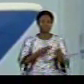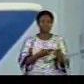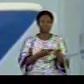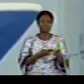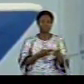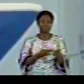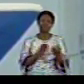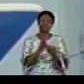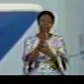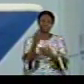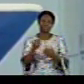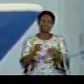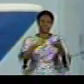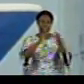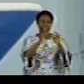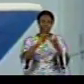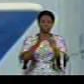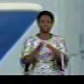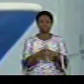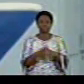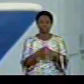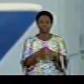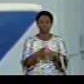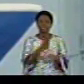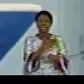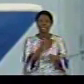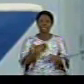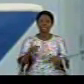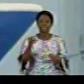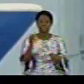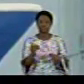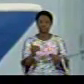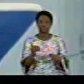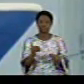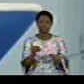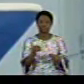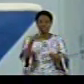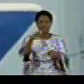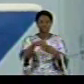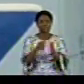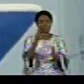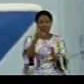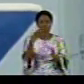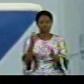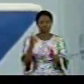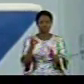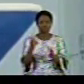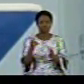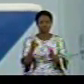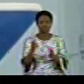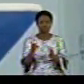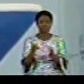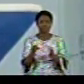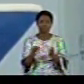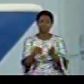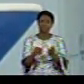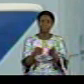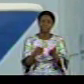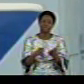media. And so in one of those retreats, this woman came to that